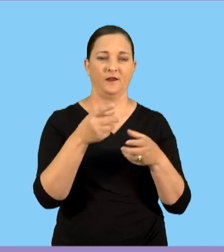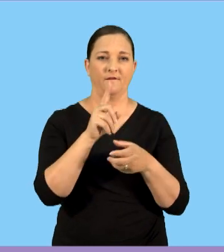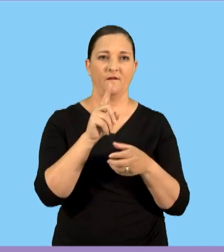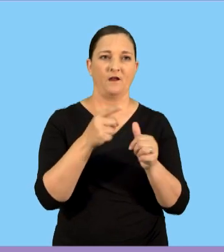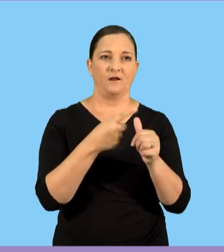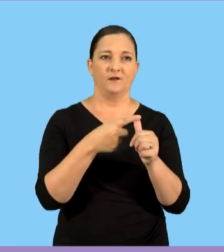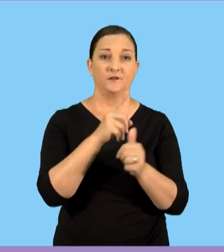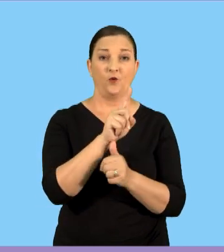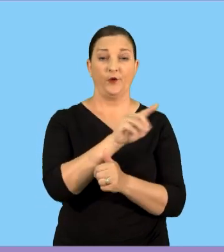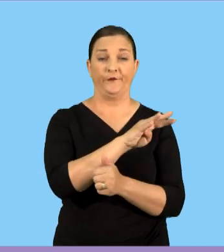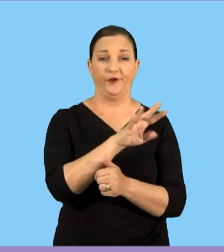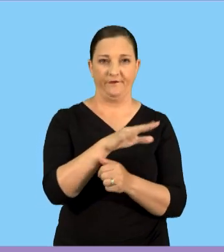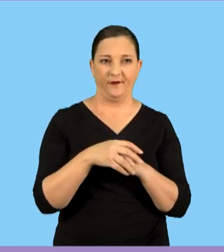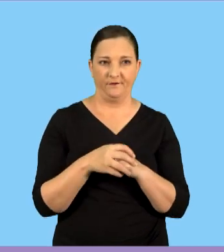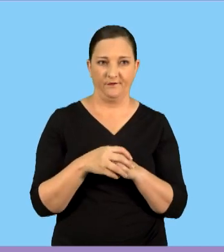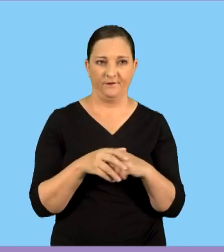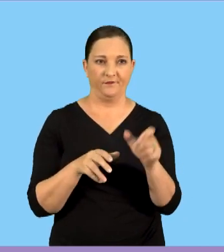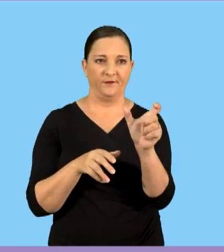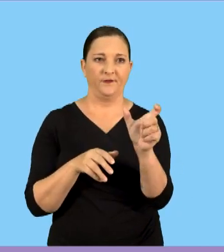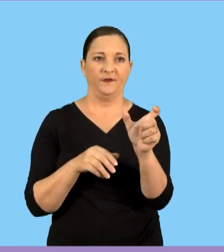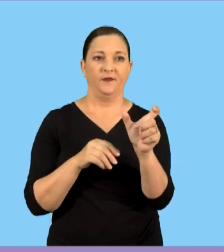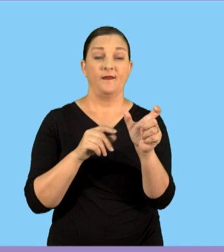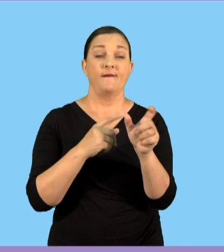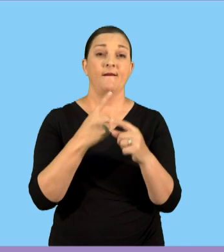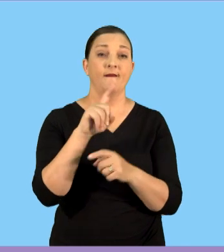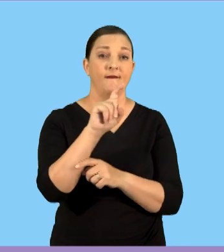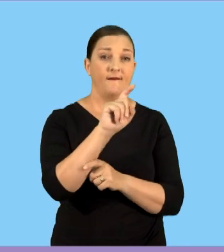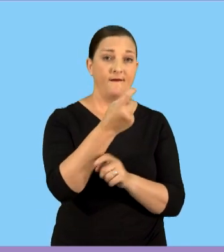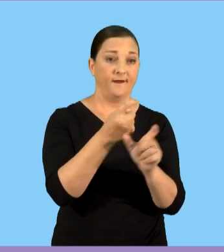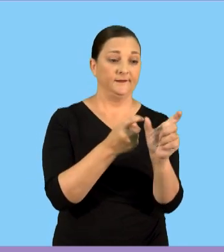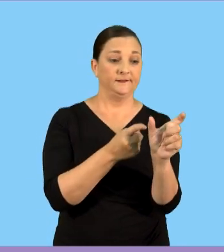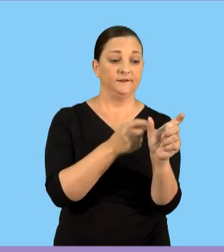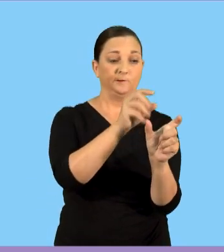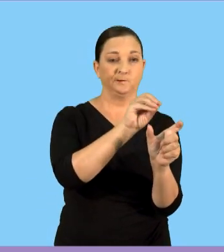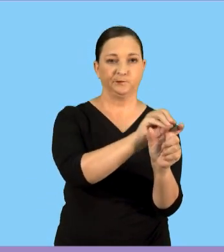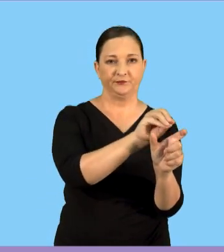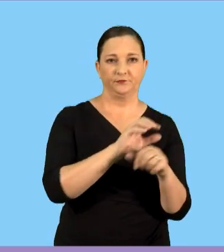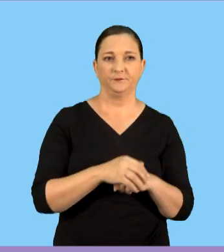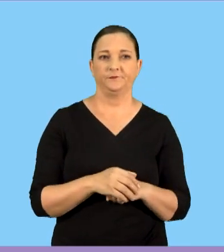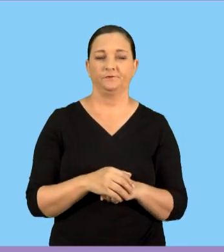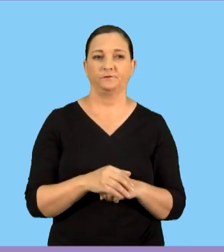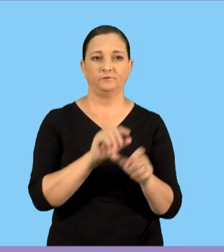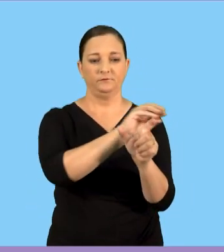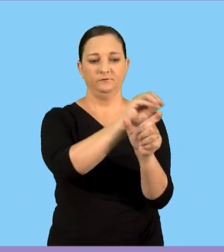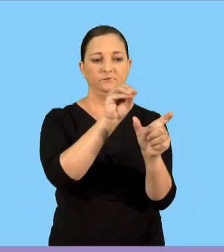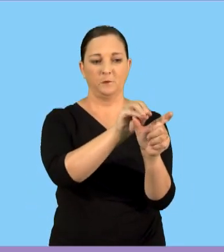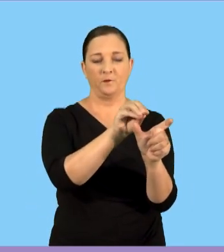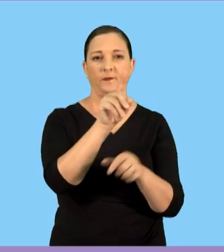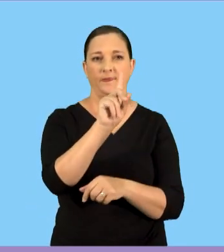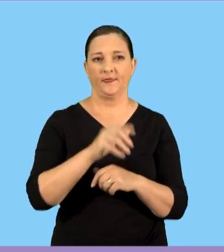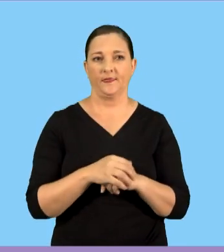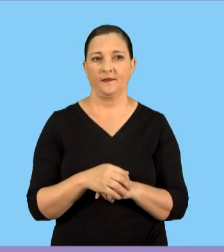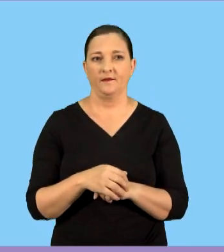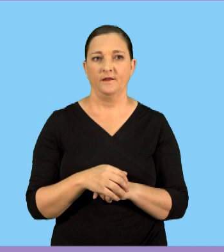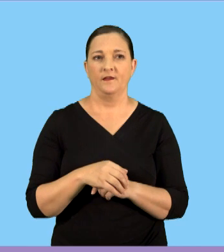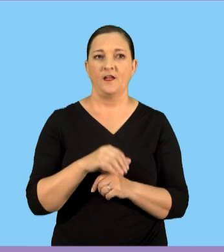is going to be 45. And the variable, we are going to leave it as is. And our second product